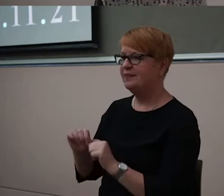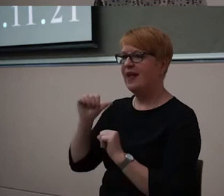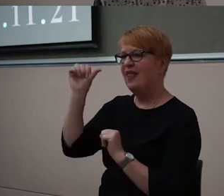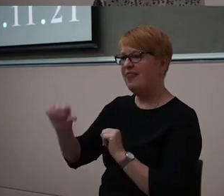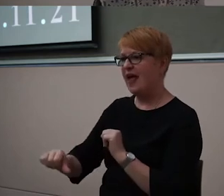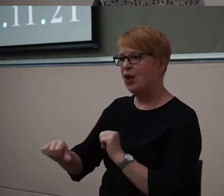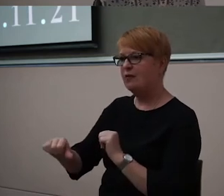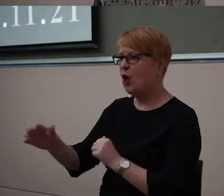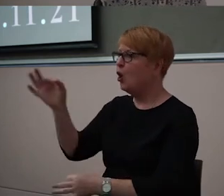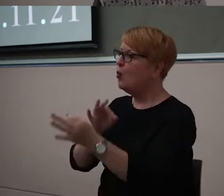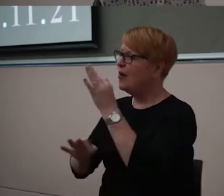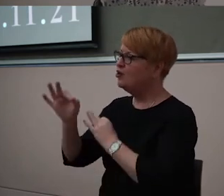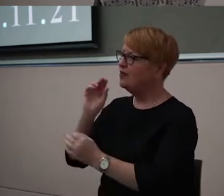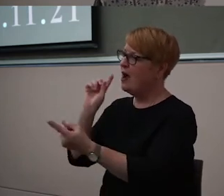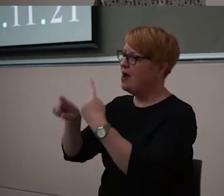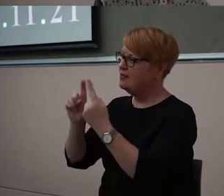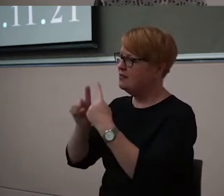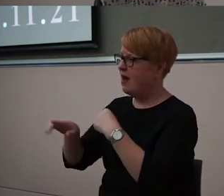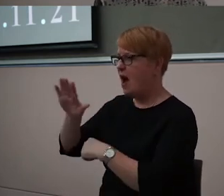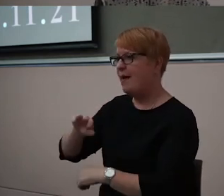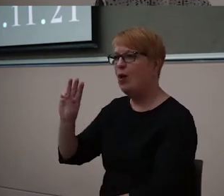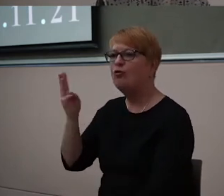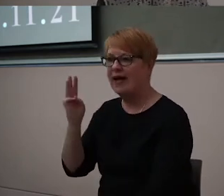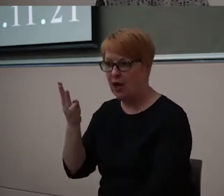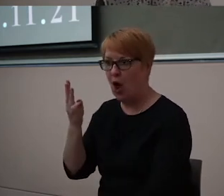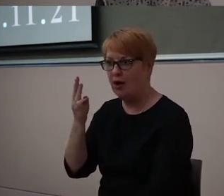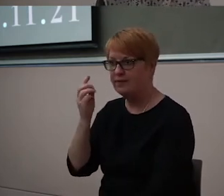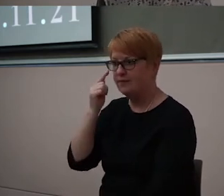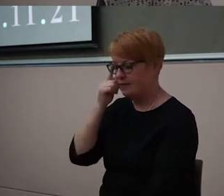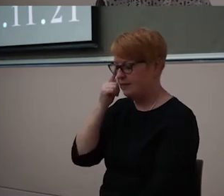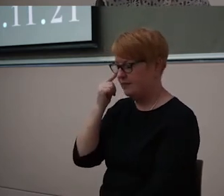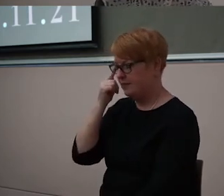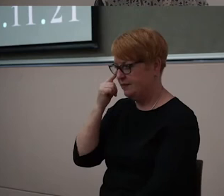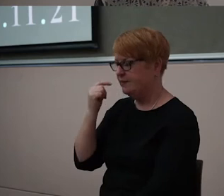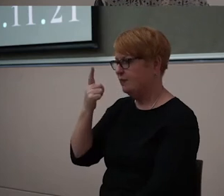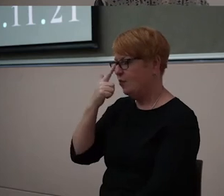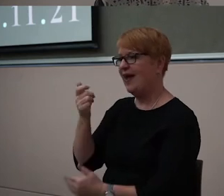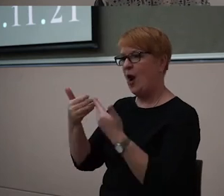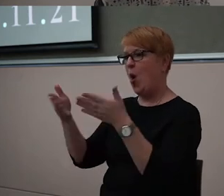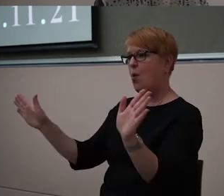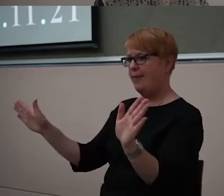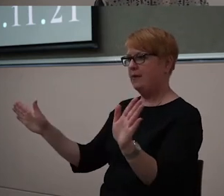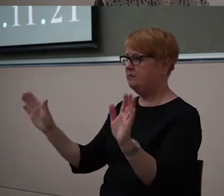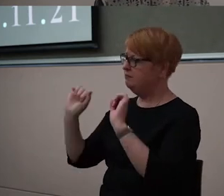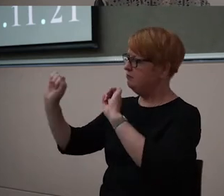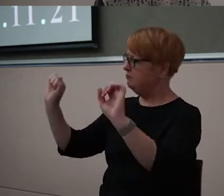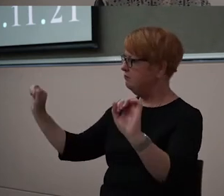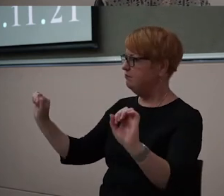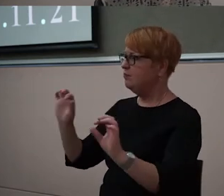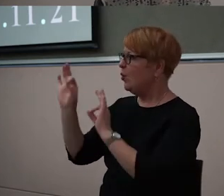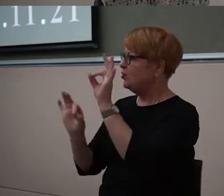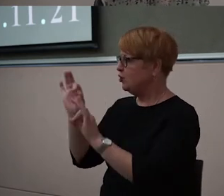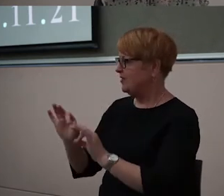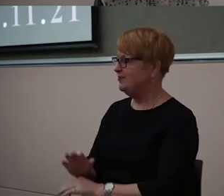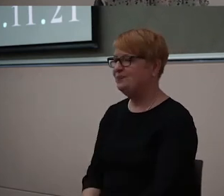a Q&A, so around 3 o'clock, give or take, we will open up to the room for